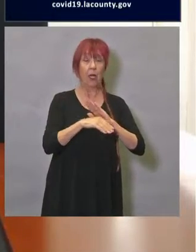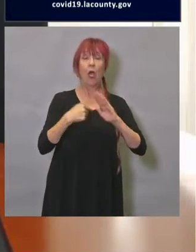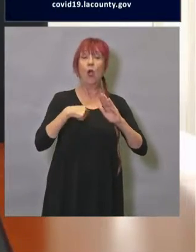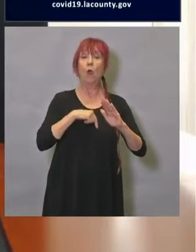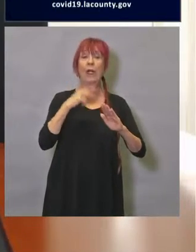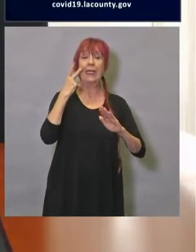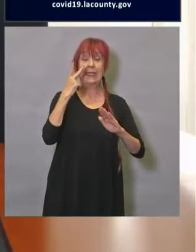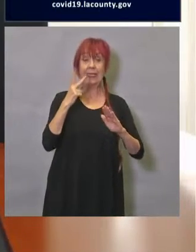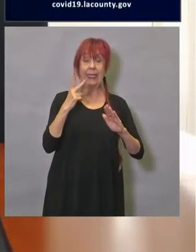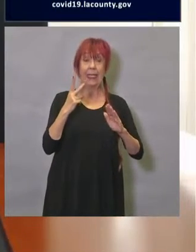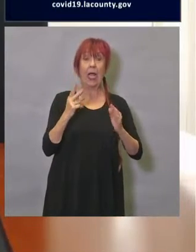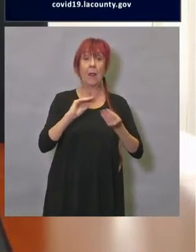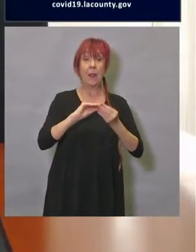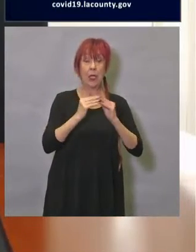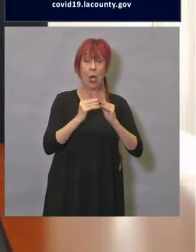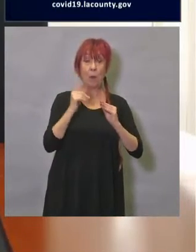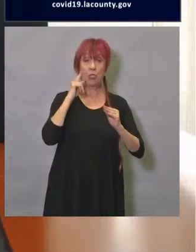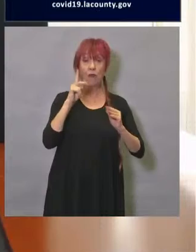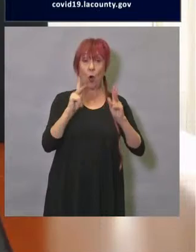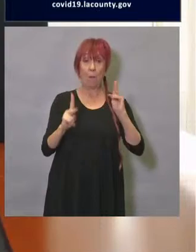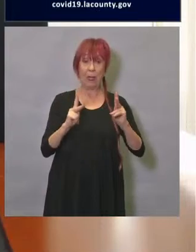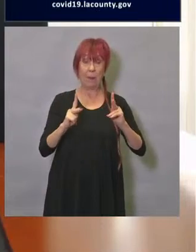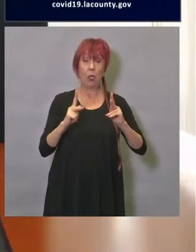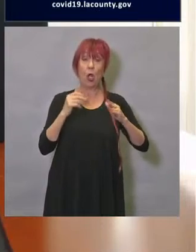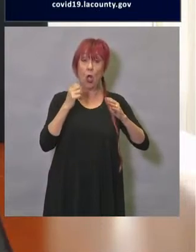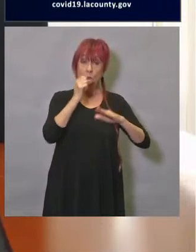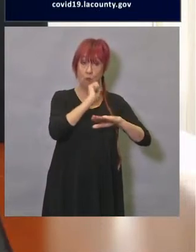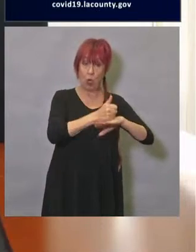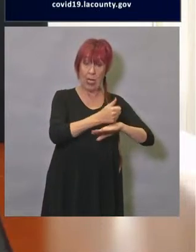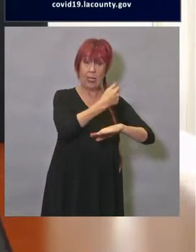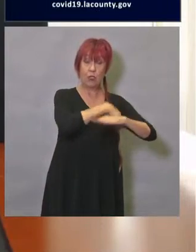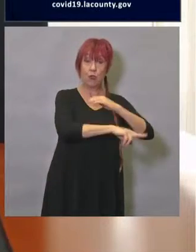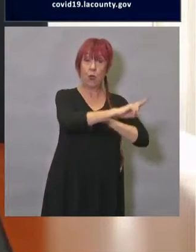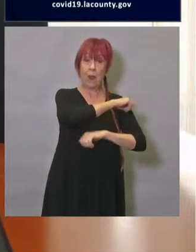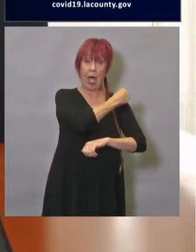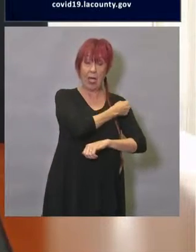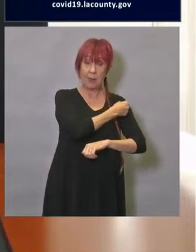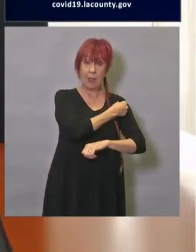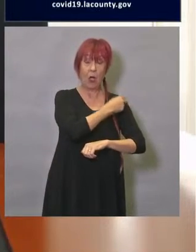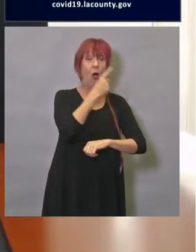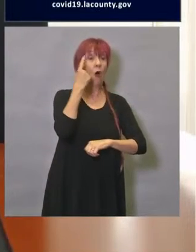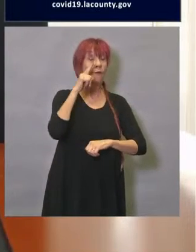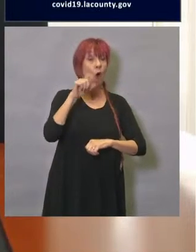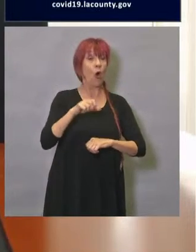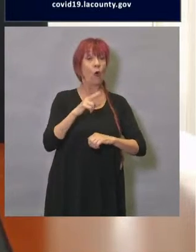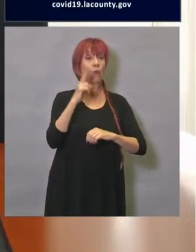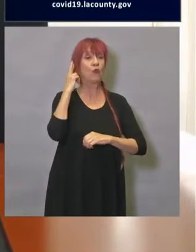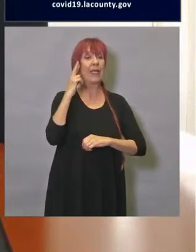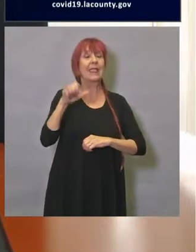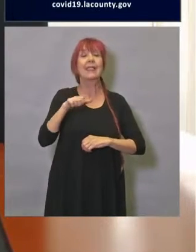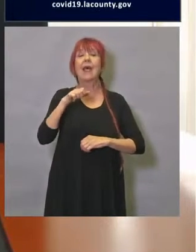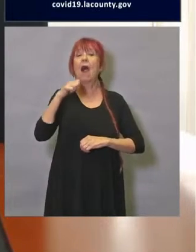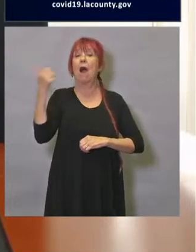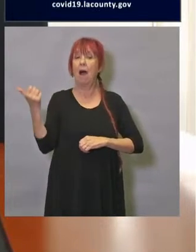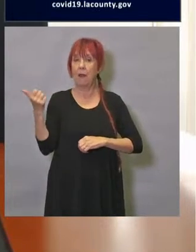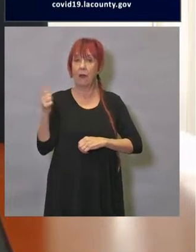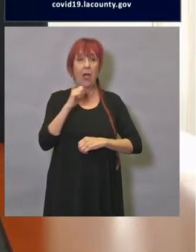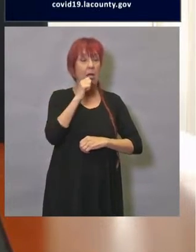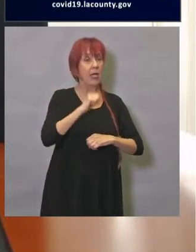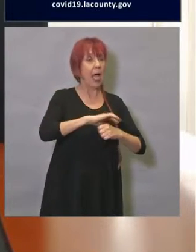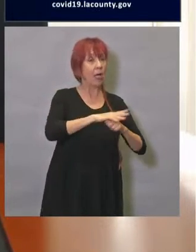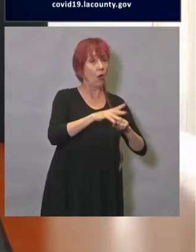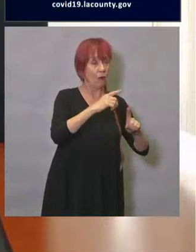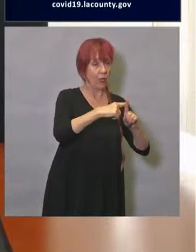patients admitted to hospitals for reasons other than acute COVID-19 illness who have had positive